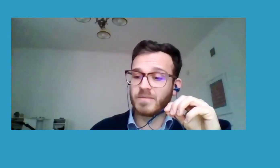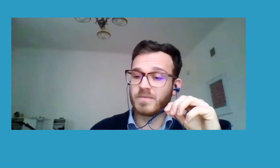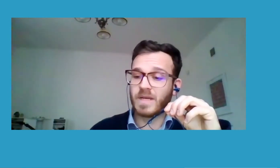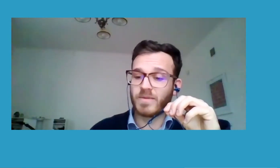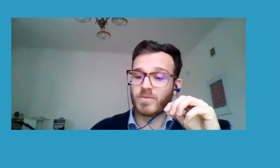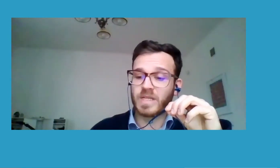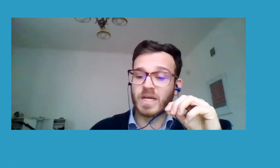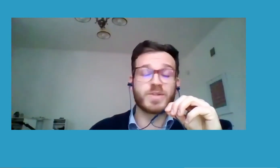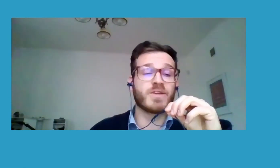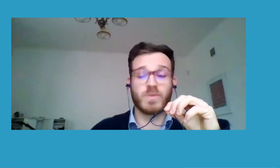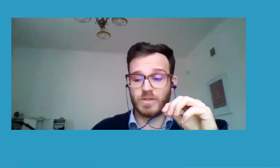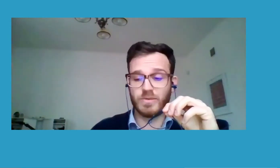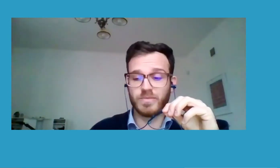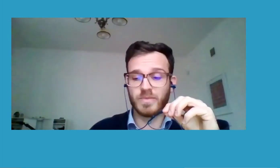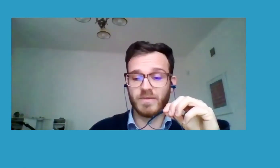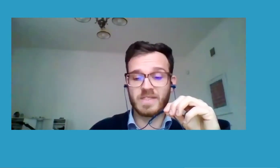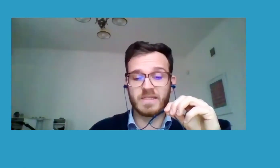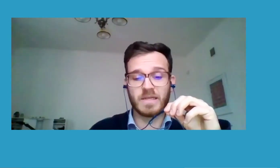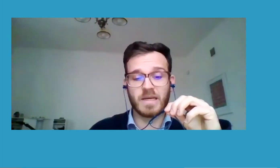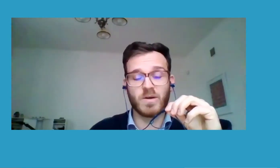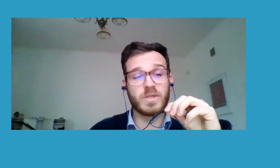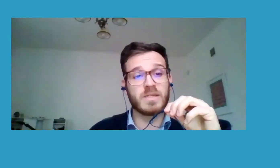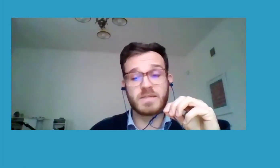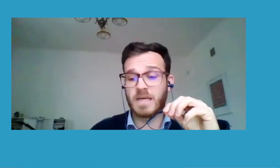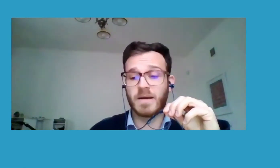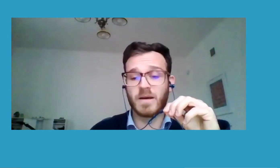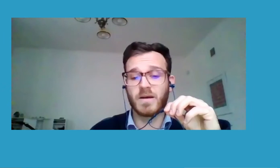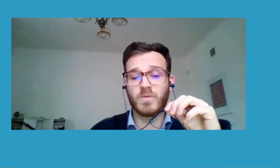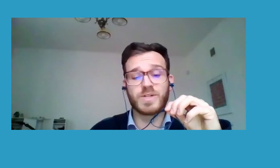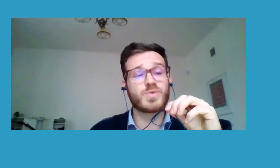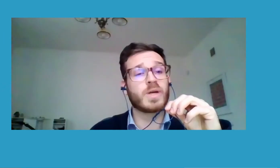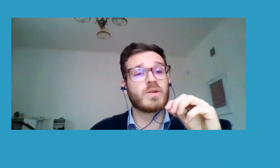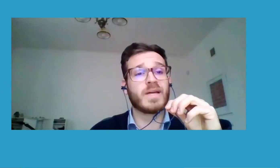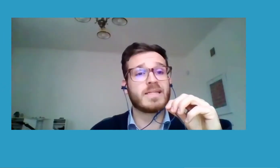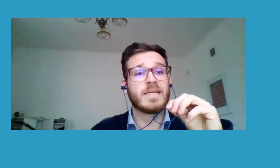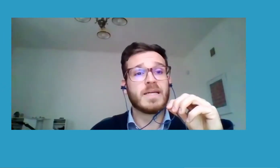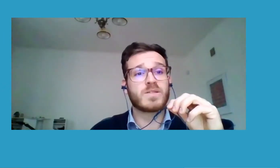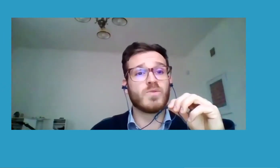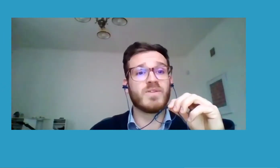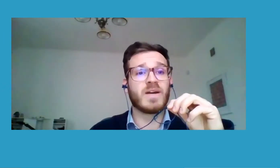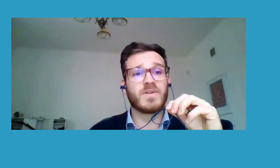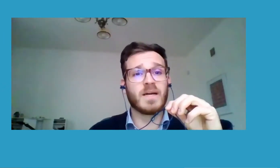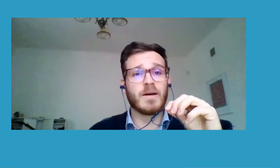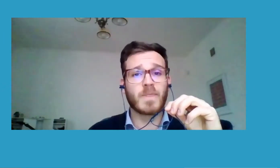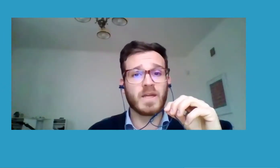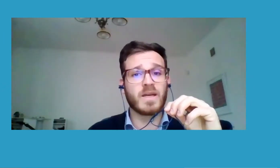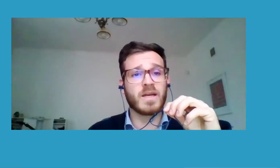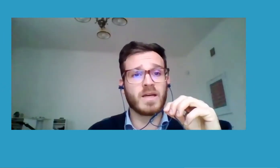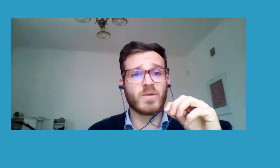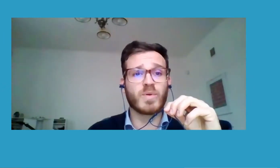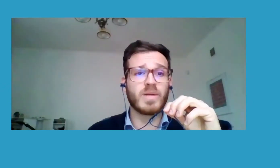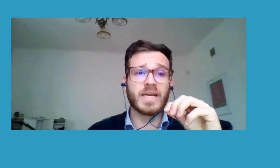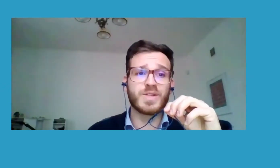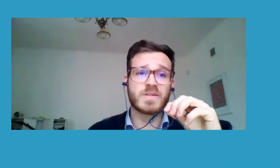welcome, I would encourage everyone to visit ODIHR's work on that. So we have